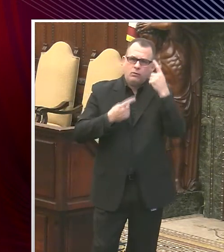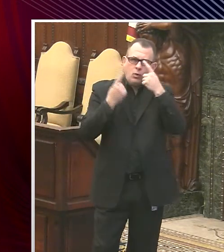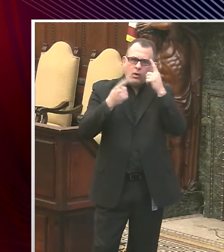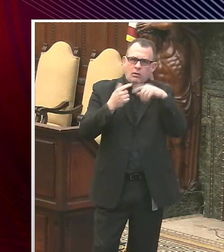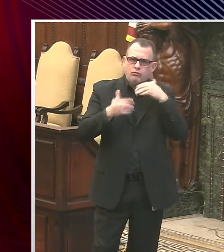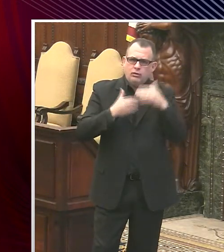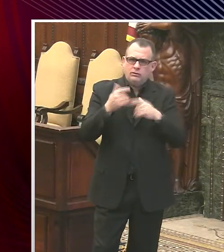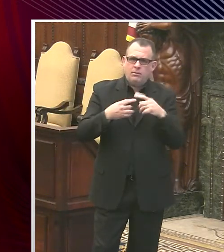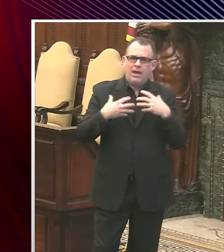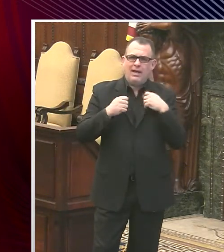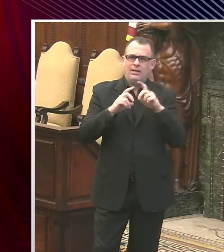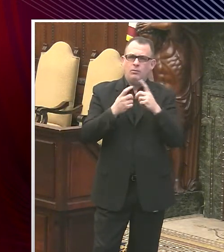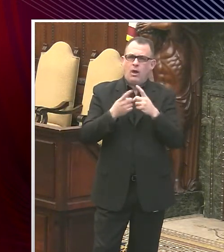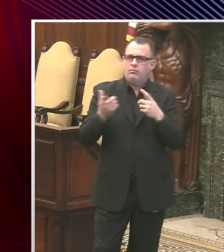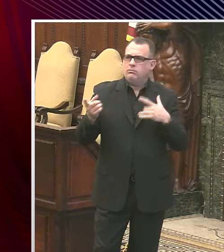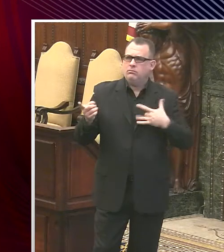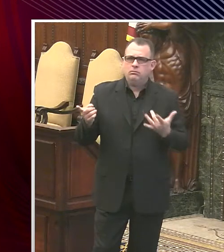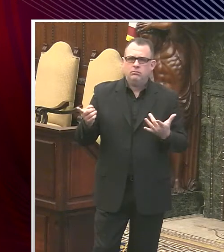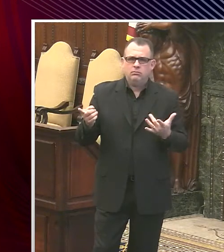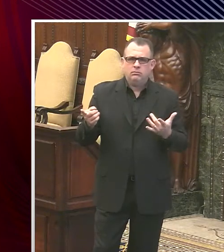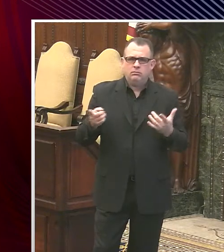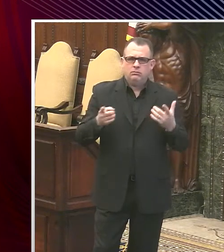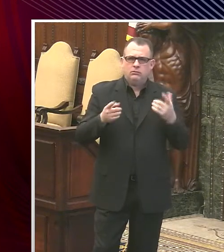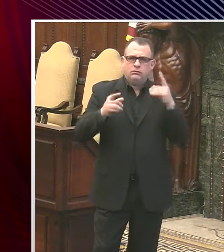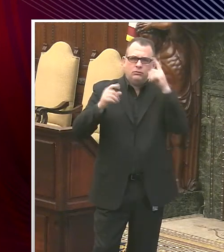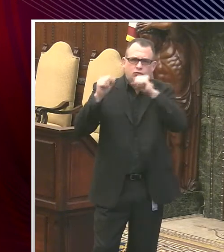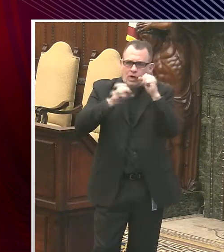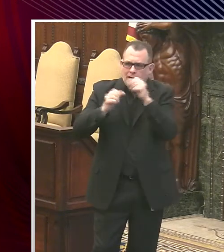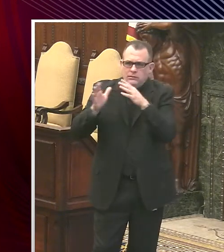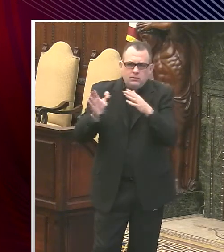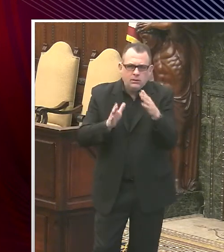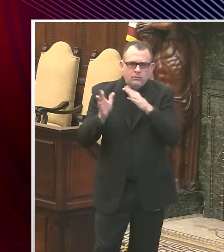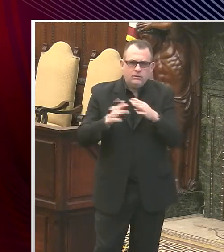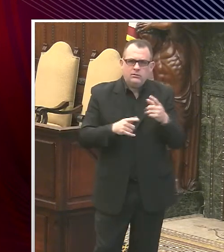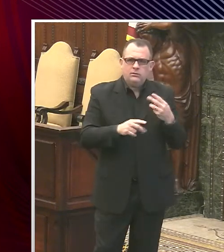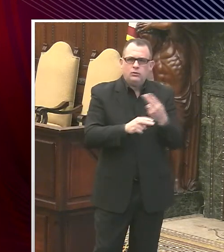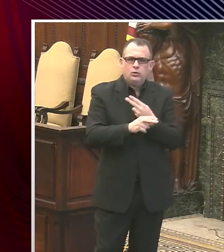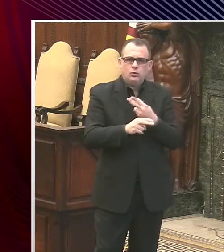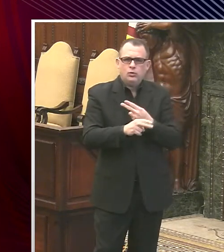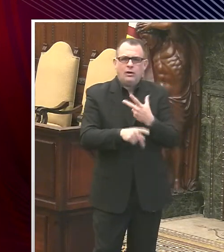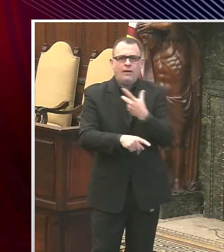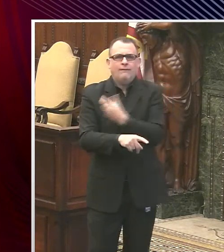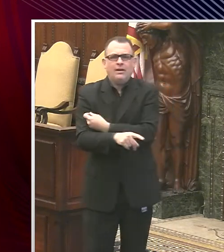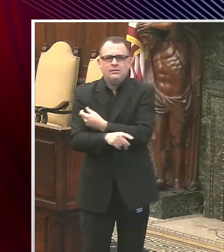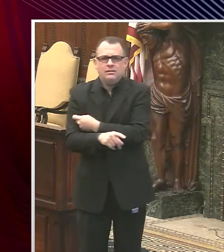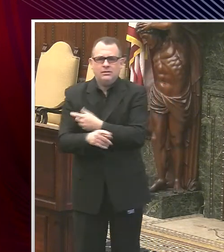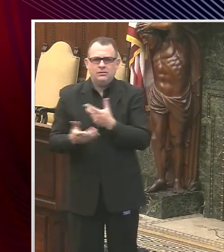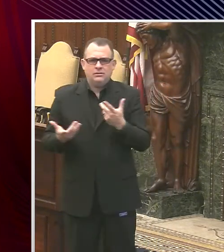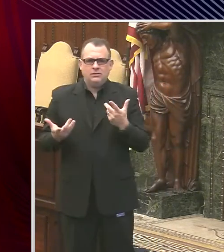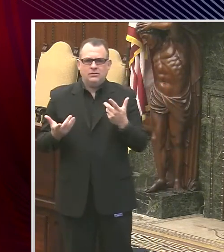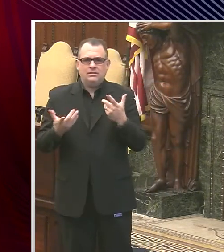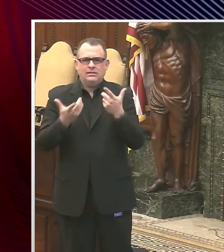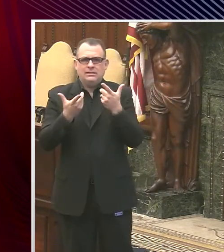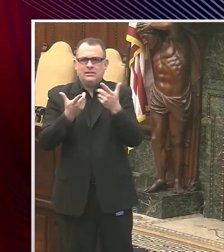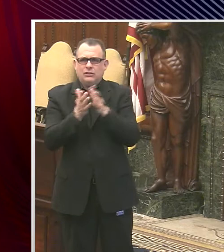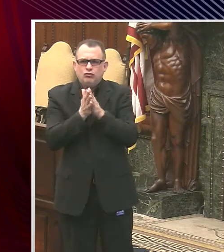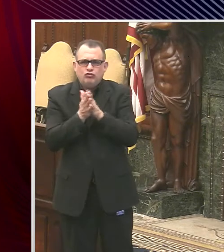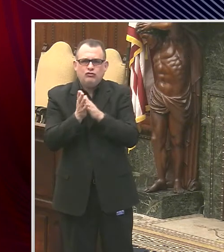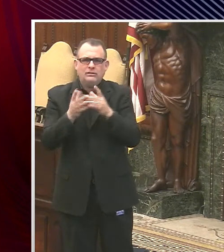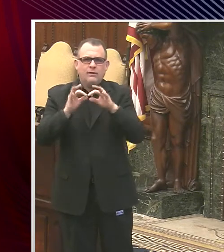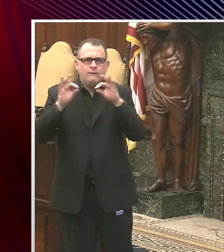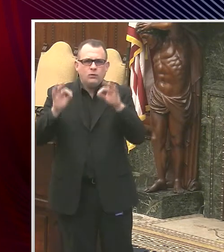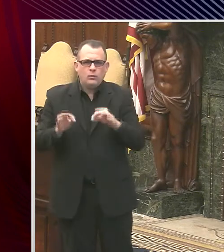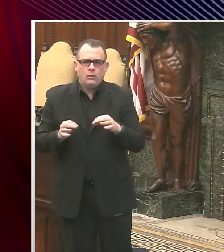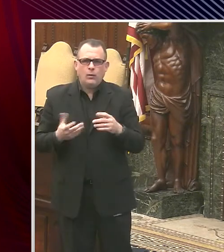health department is at in terms of the strategy of using the vaccine interest form as opposed to things like walk-up clinics. I'm asking